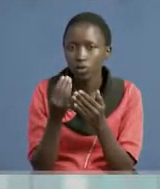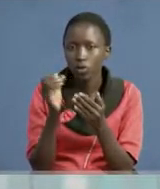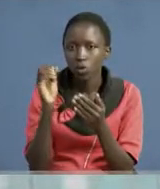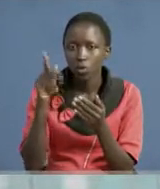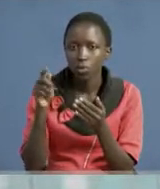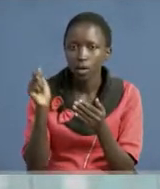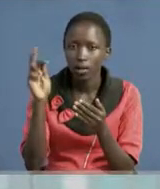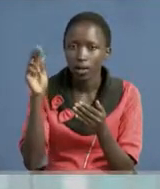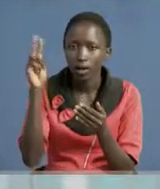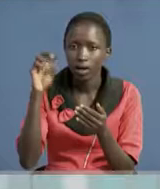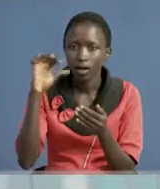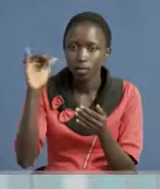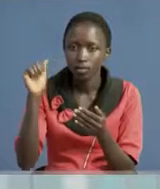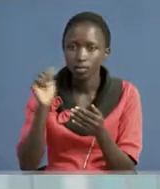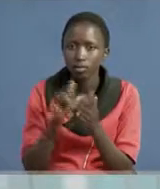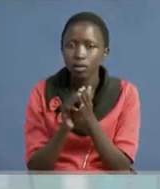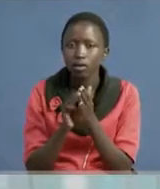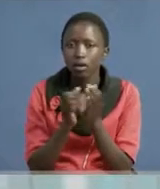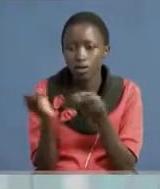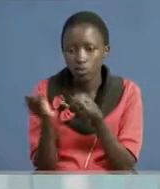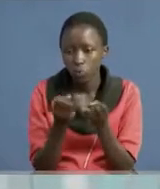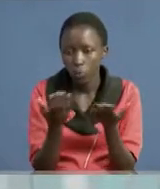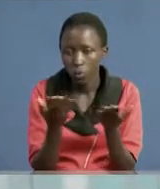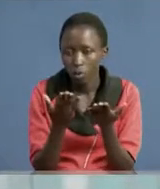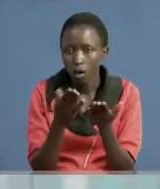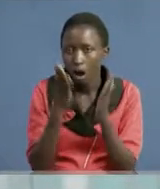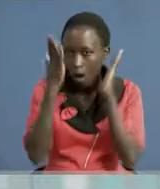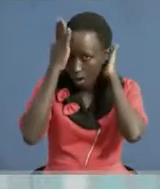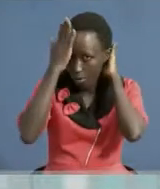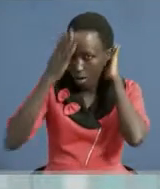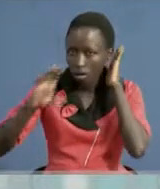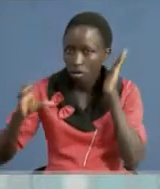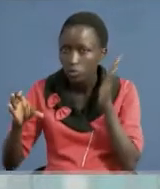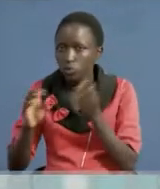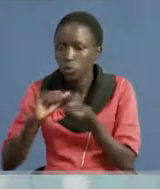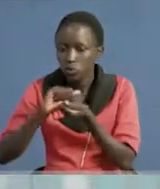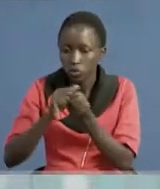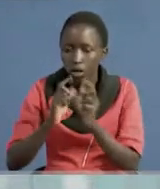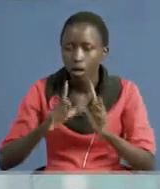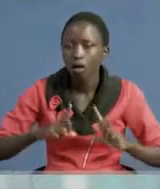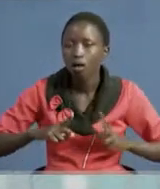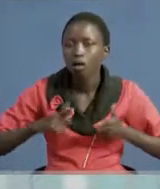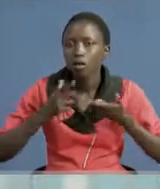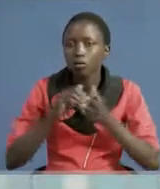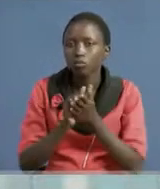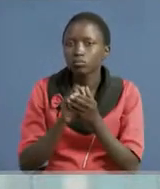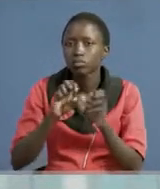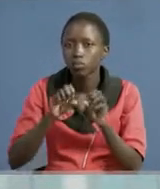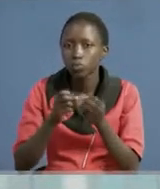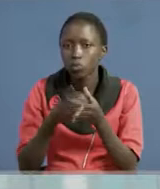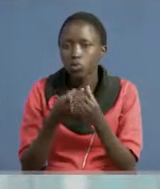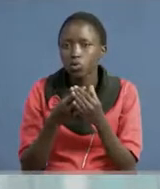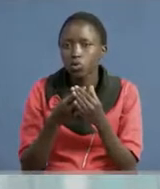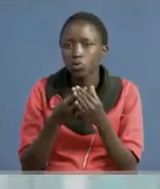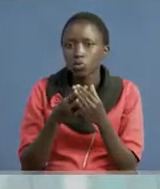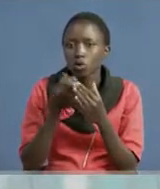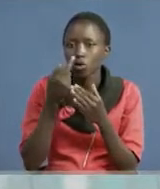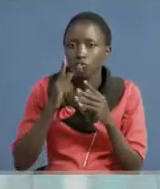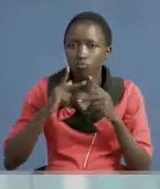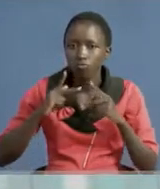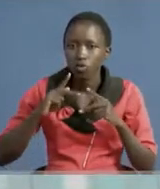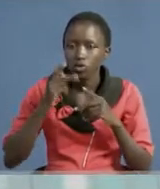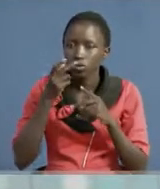Oparanya Care, introduced in Kakamega County, which is literally changing lives by breaking this vicious cycle of